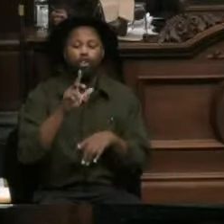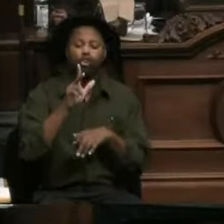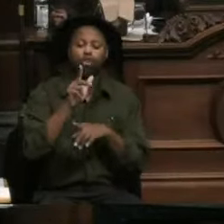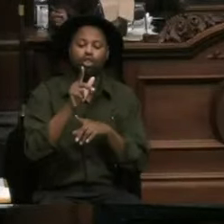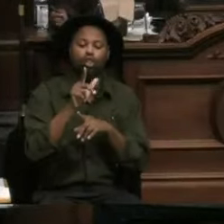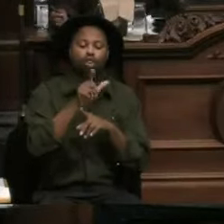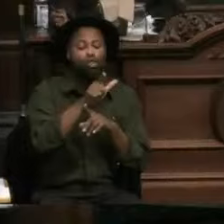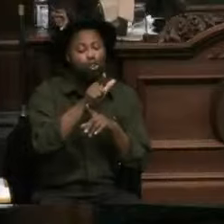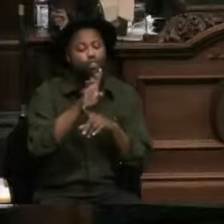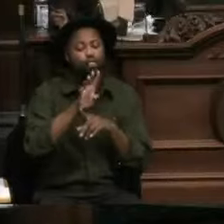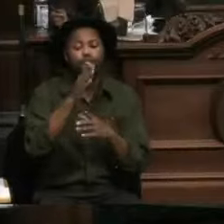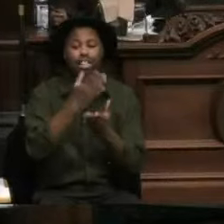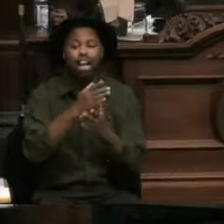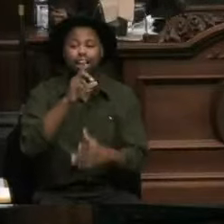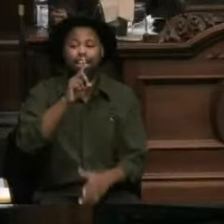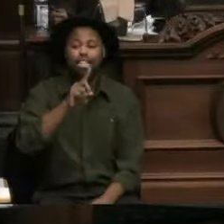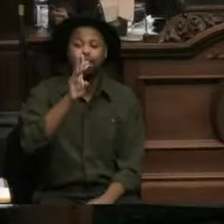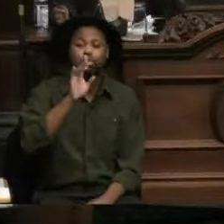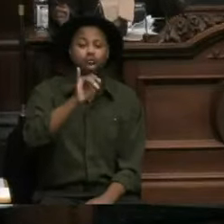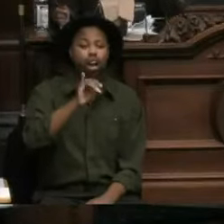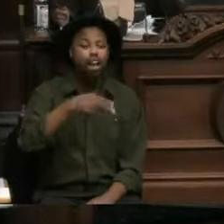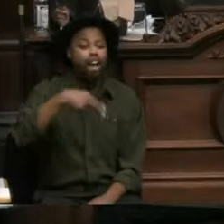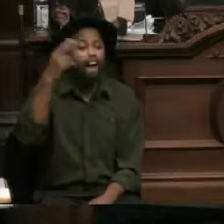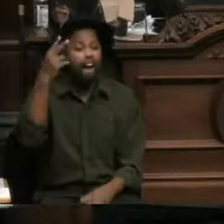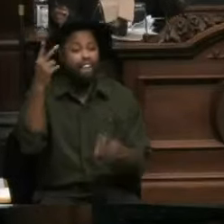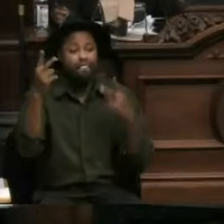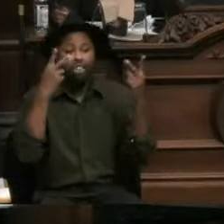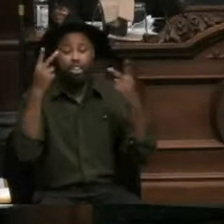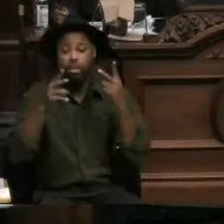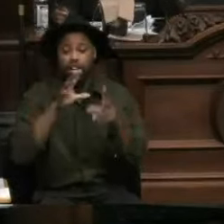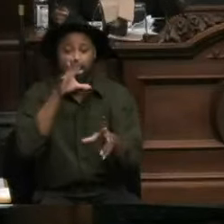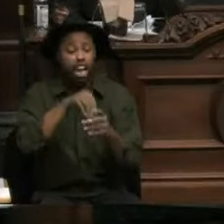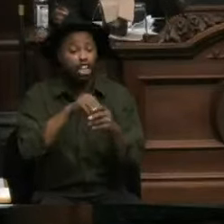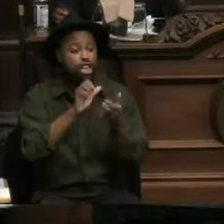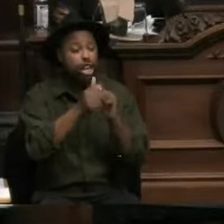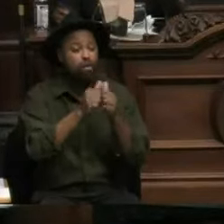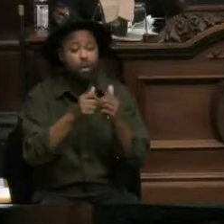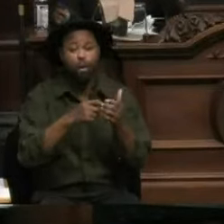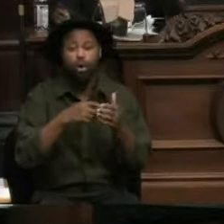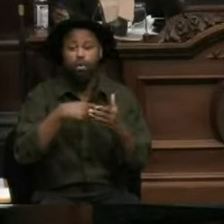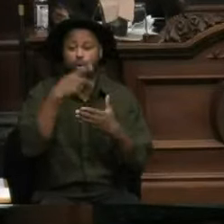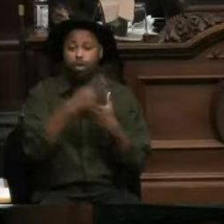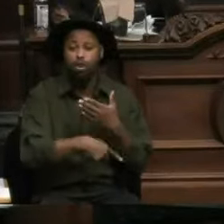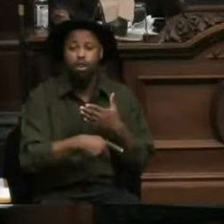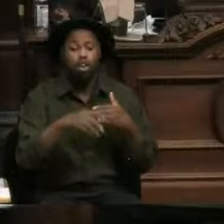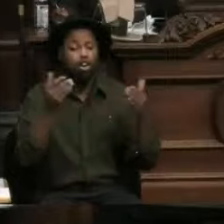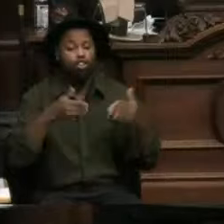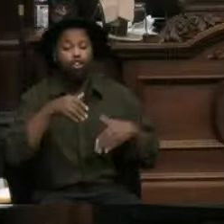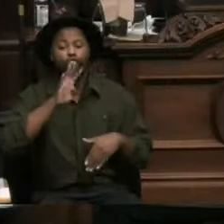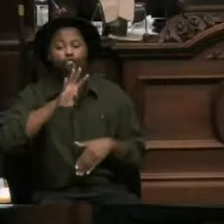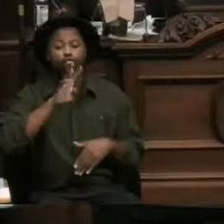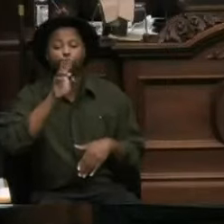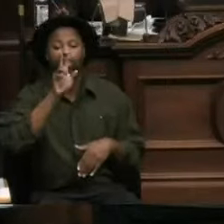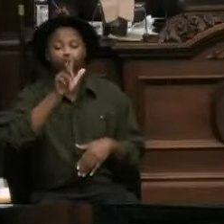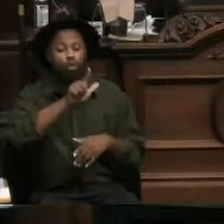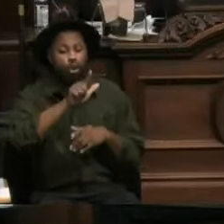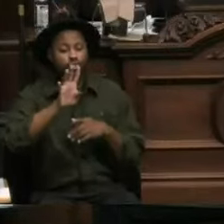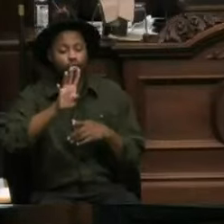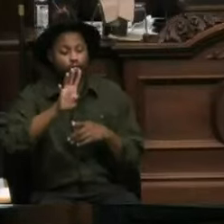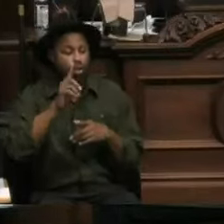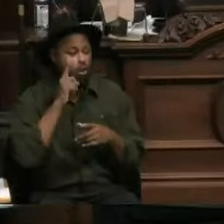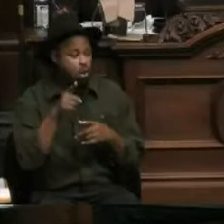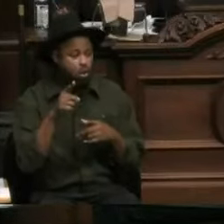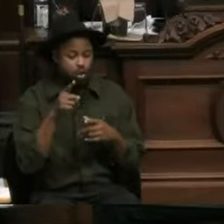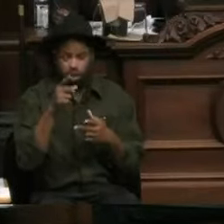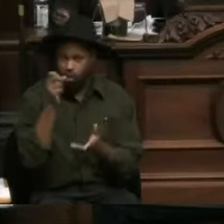Stop DWI and High Visibility Engagement Campaign Programs. Introductory number 424, authorizing an intermunicipal